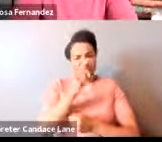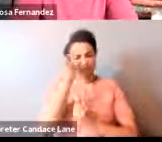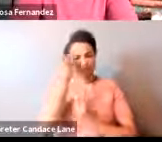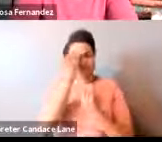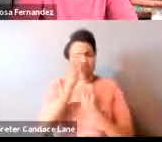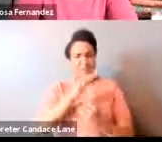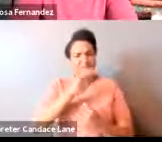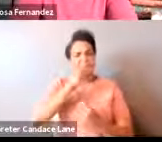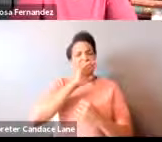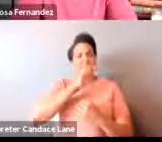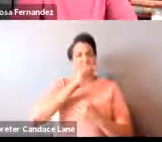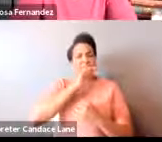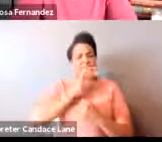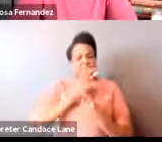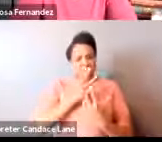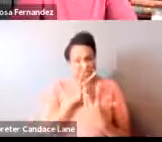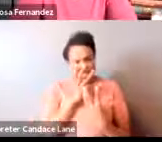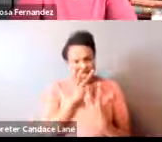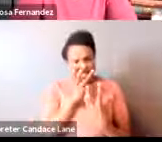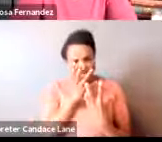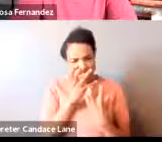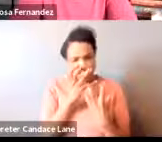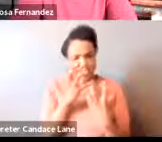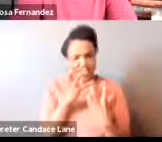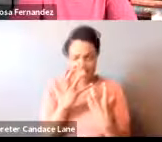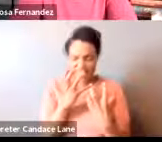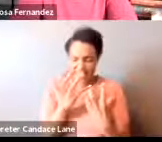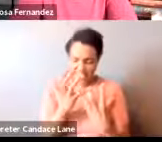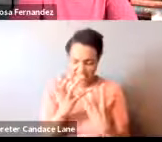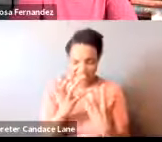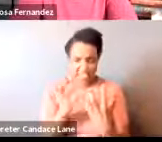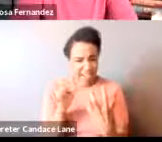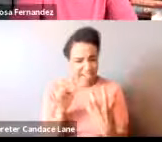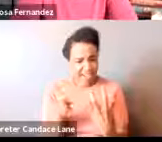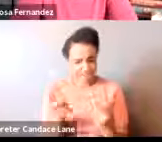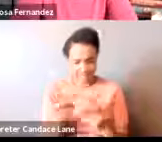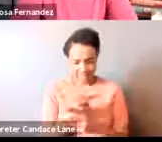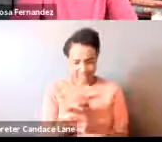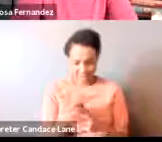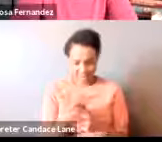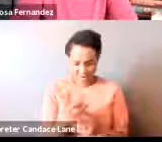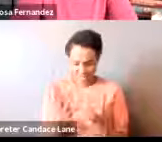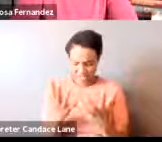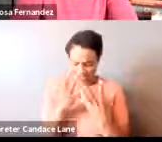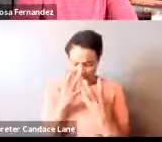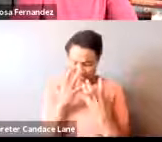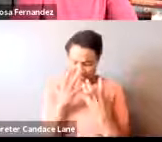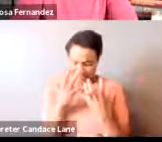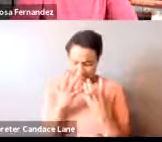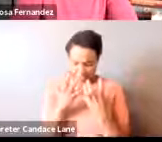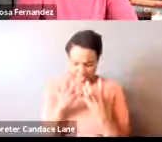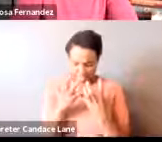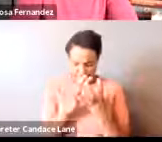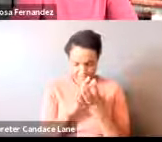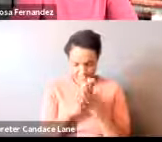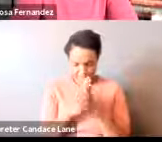rage. And I had to figure out how to funnel that into some type